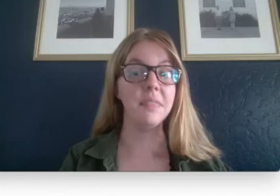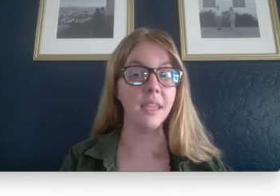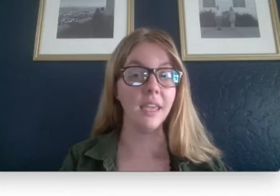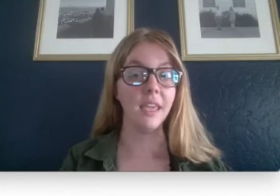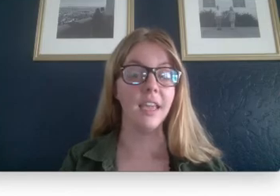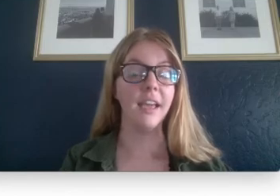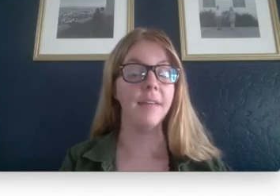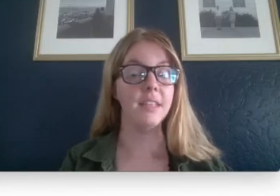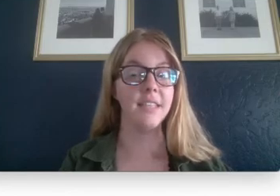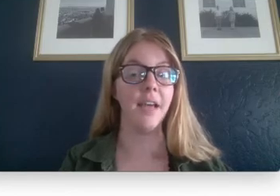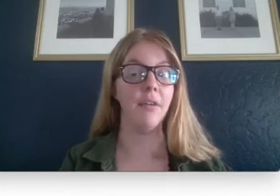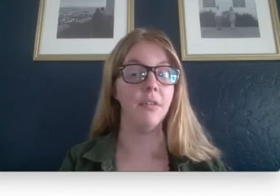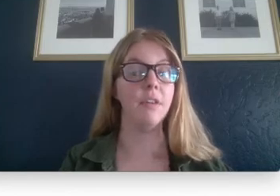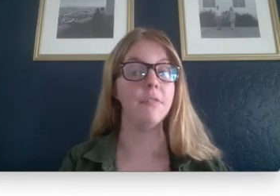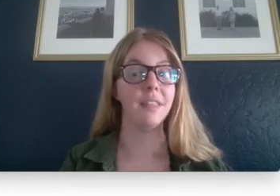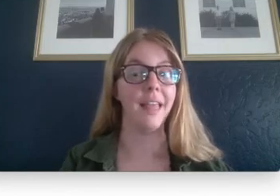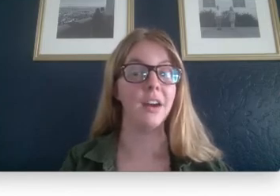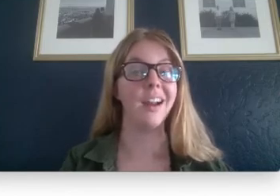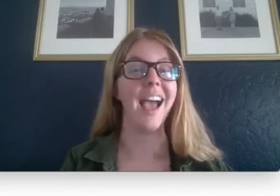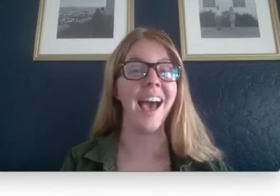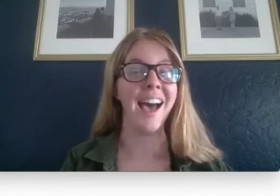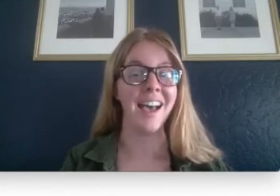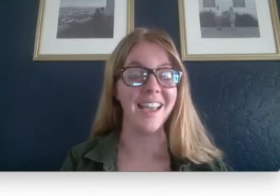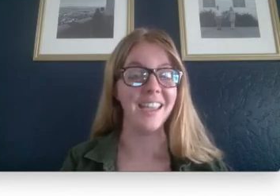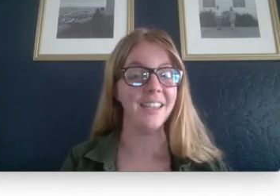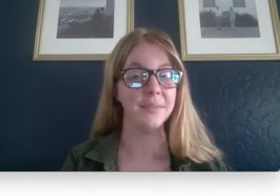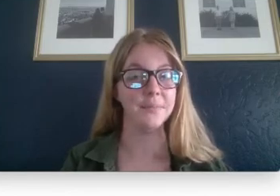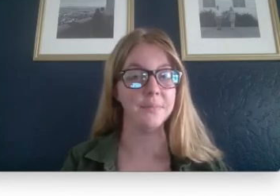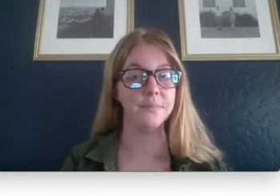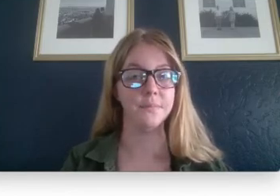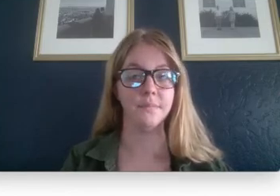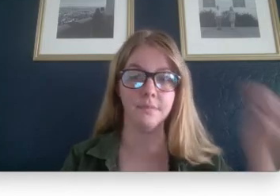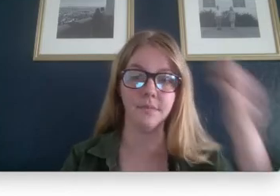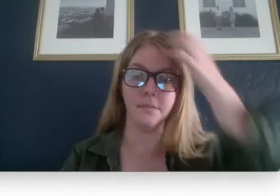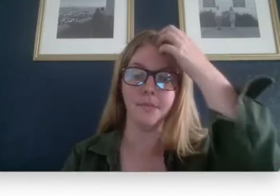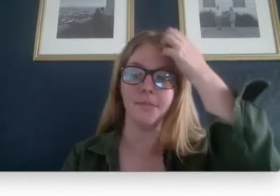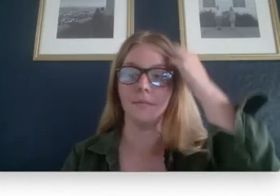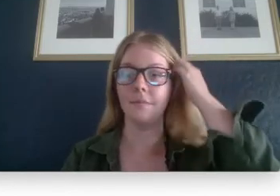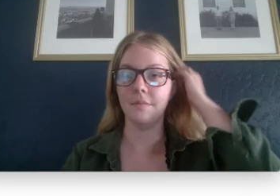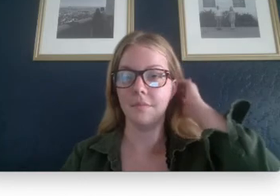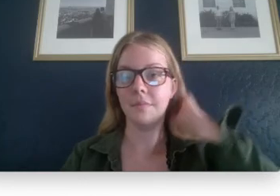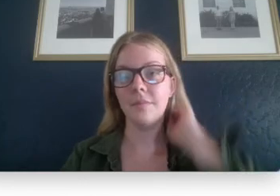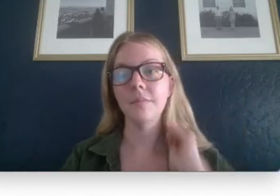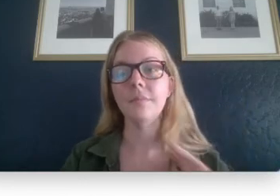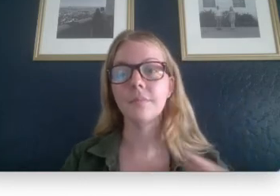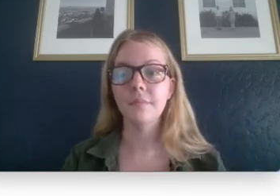I'm thinking of the sound for the letter I.